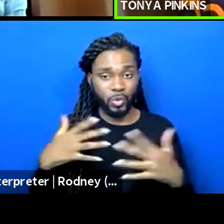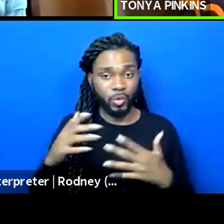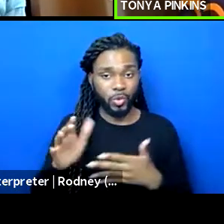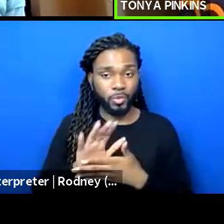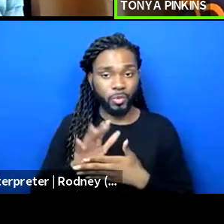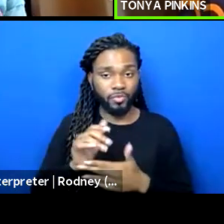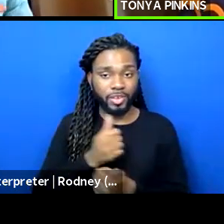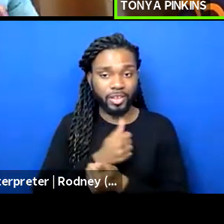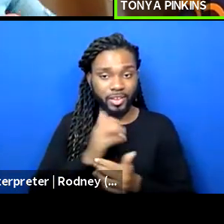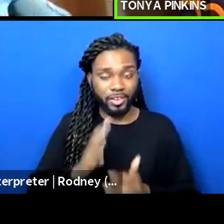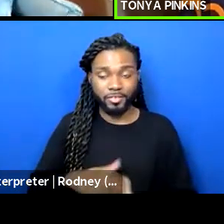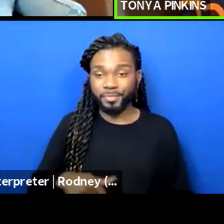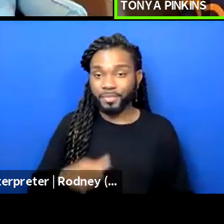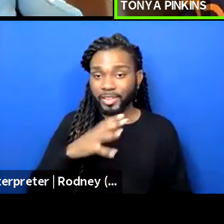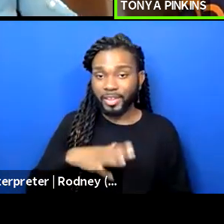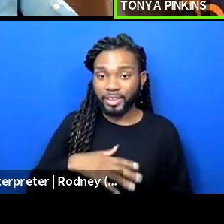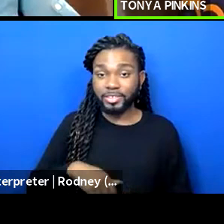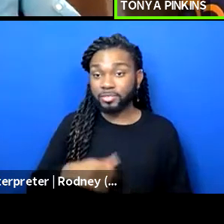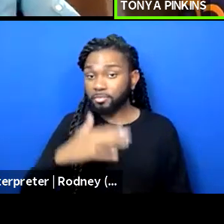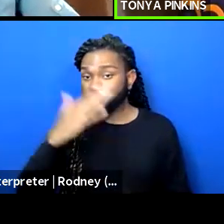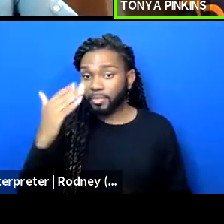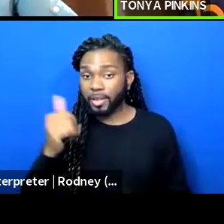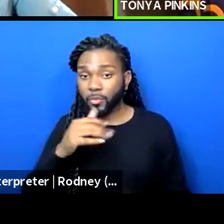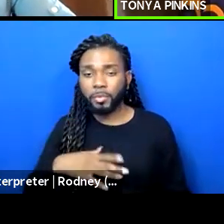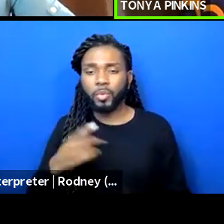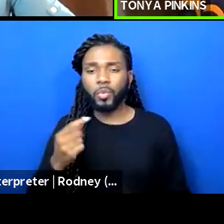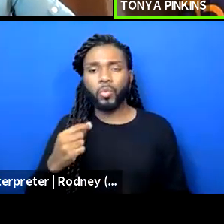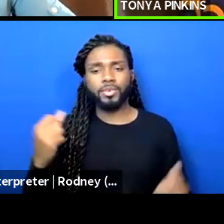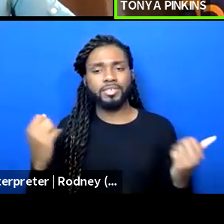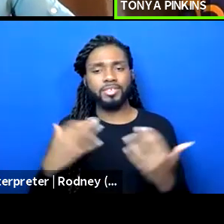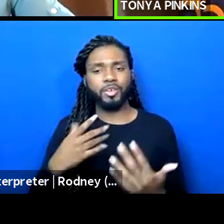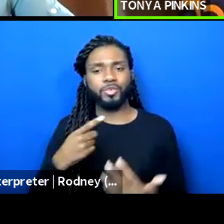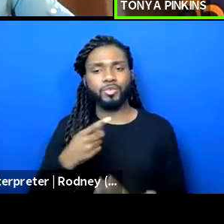ladies, Black women, what scares you?